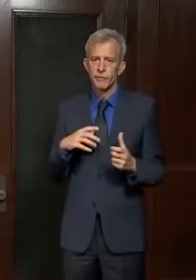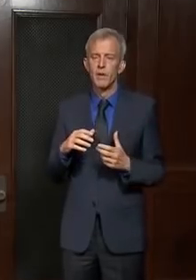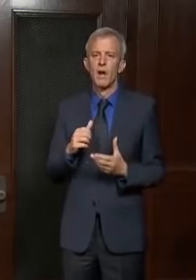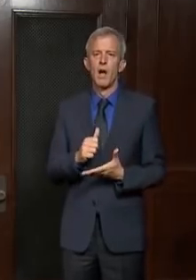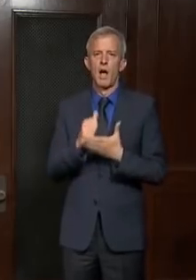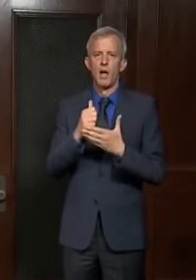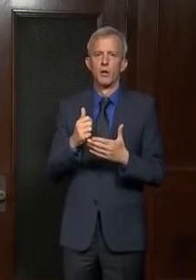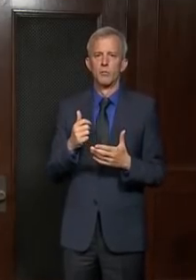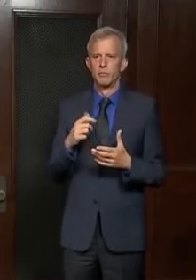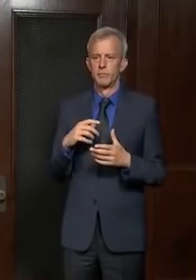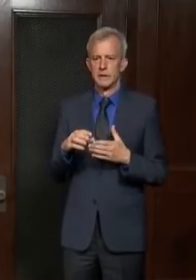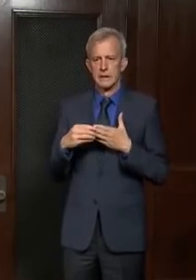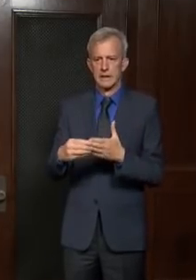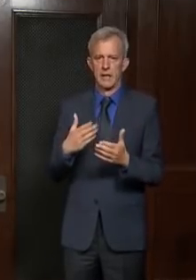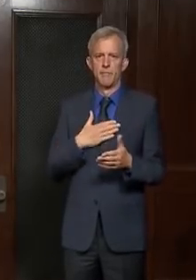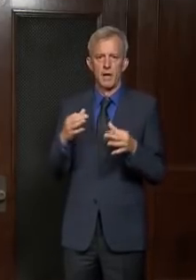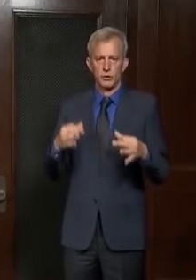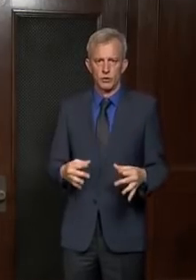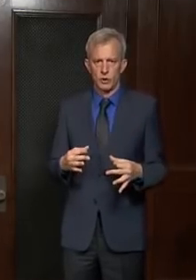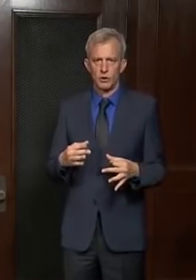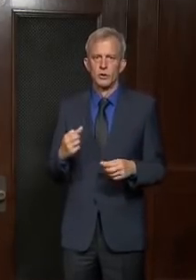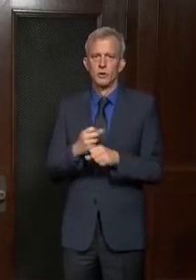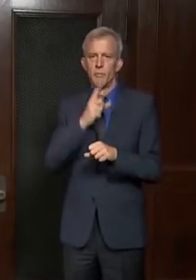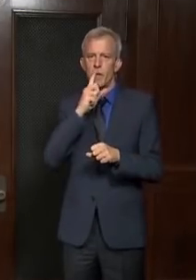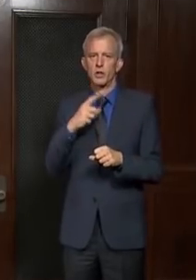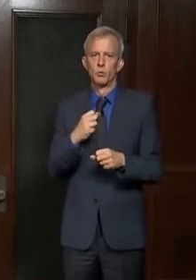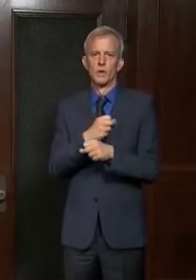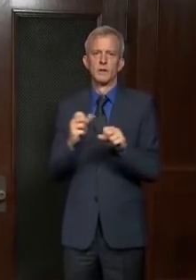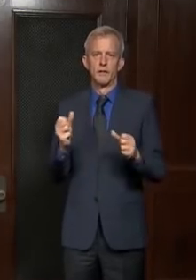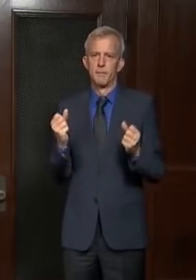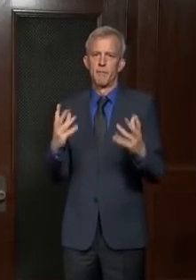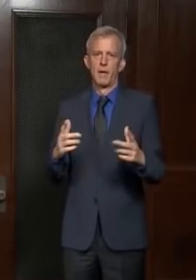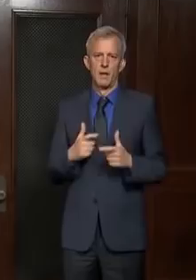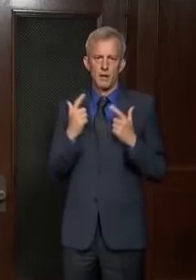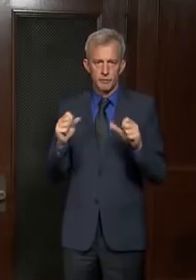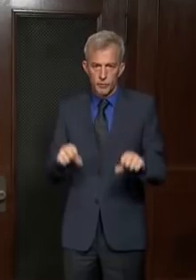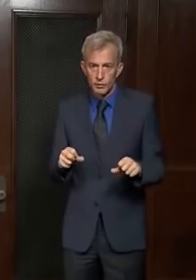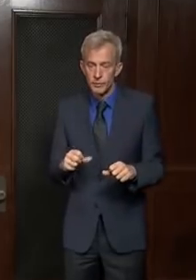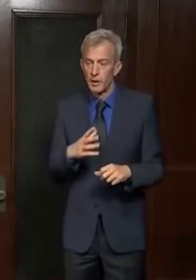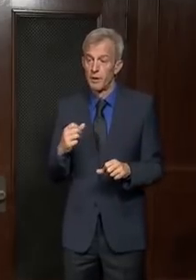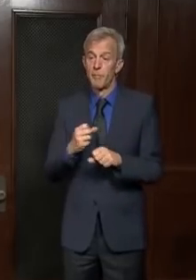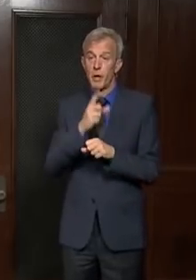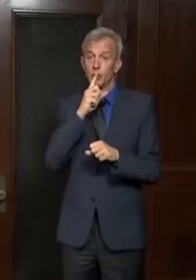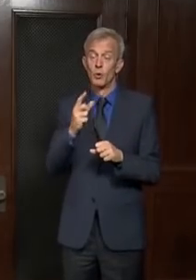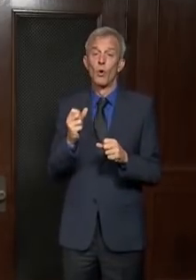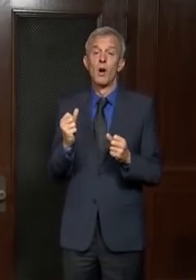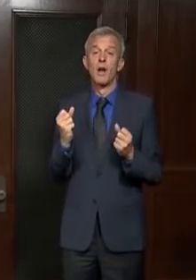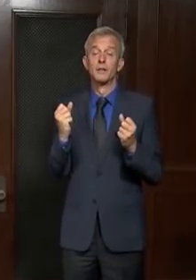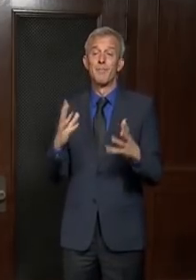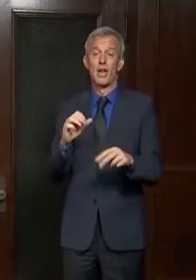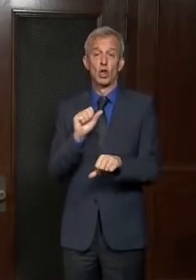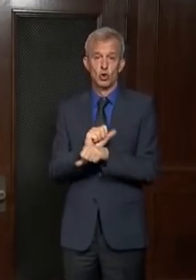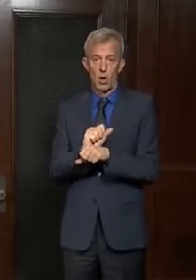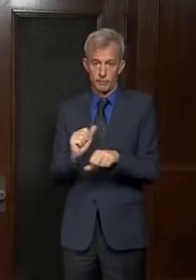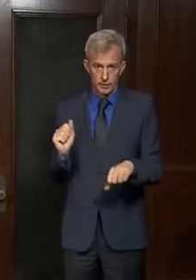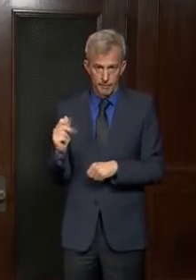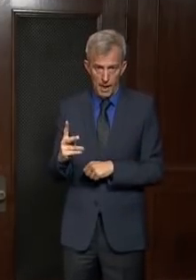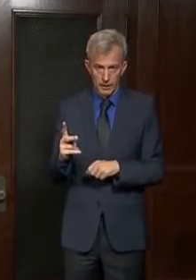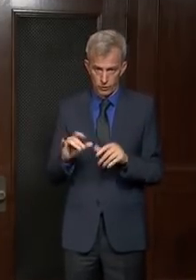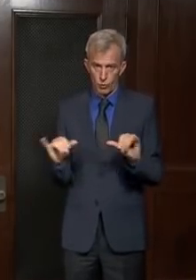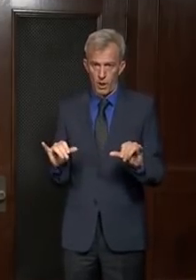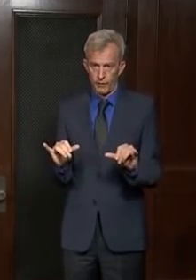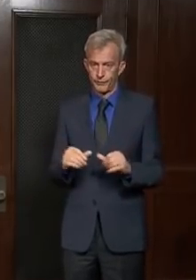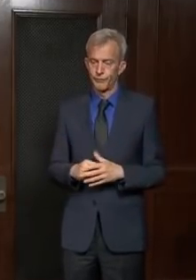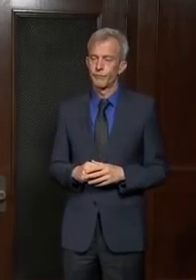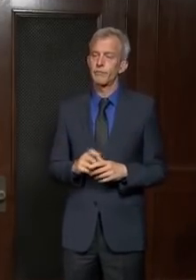behalf to make sure that we save as many lives as possible and restore as many livelihoods as possible as well. But today,